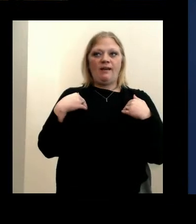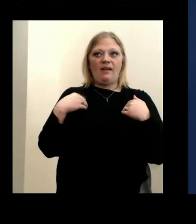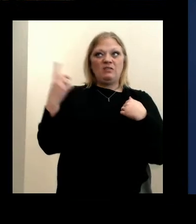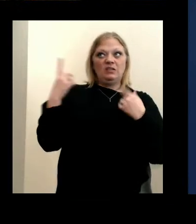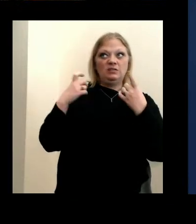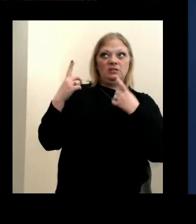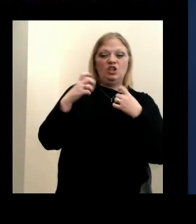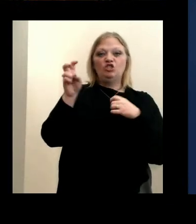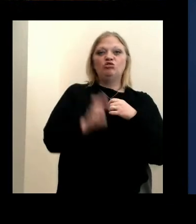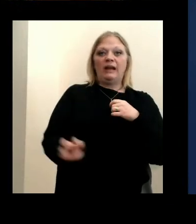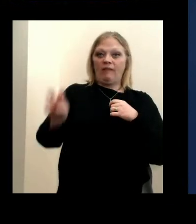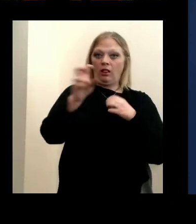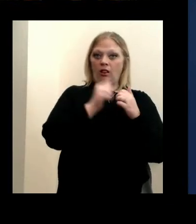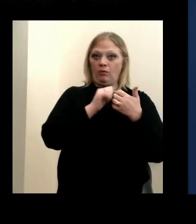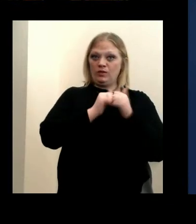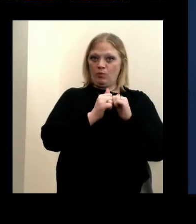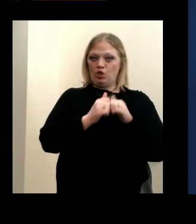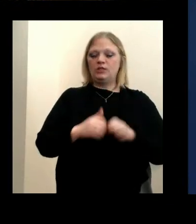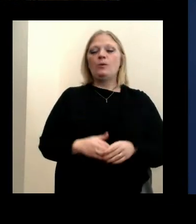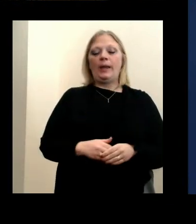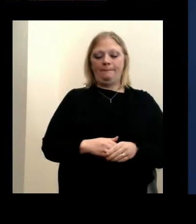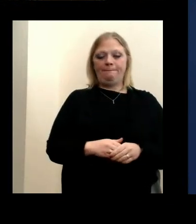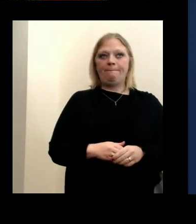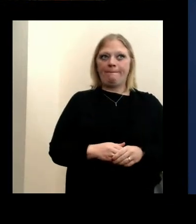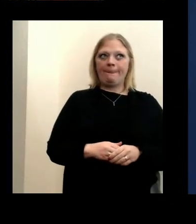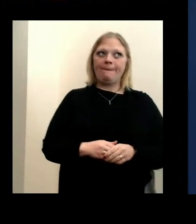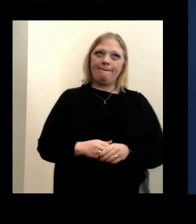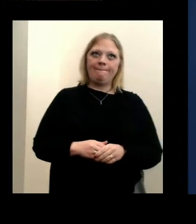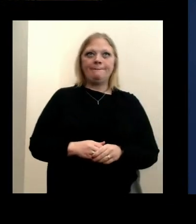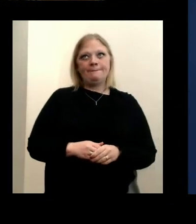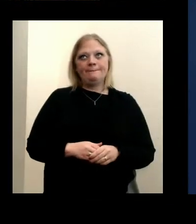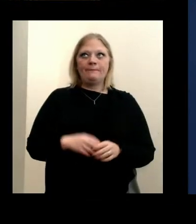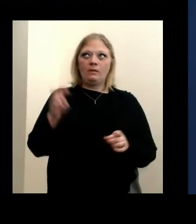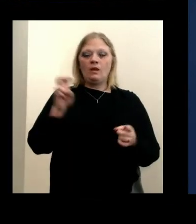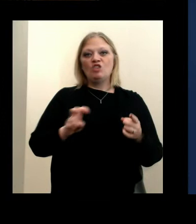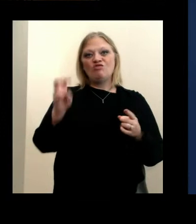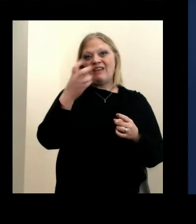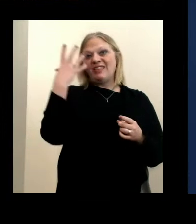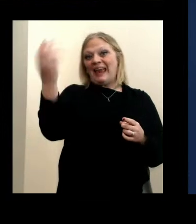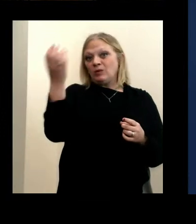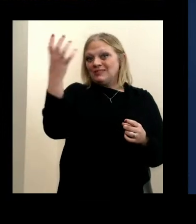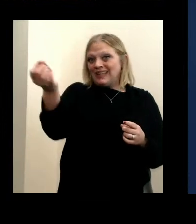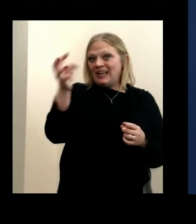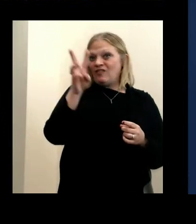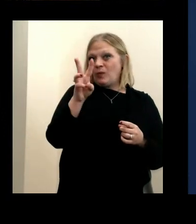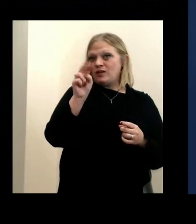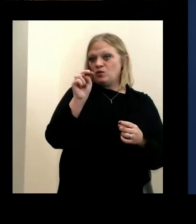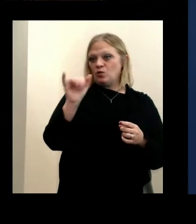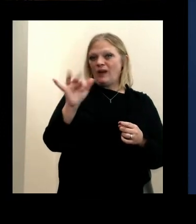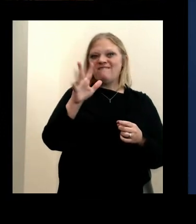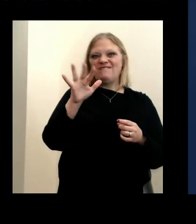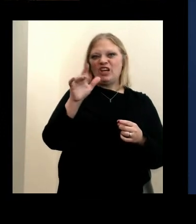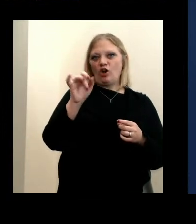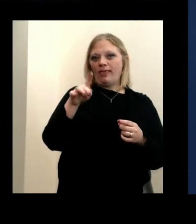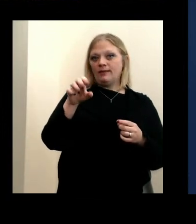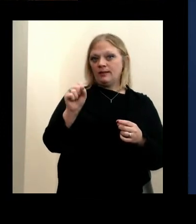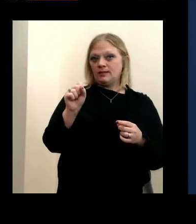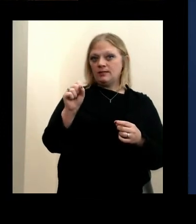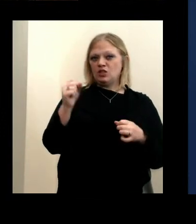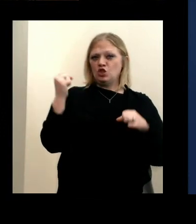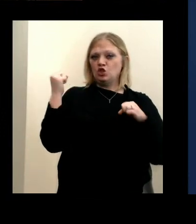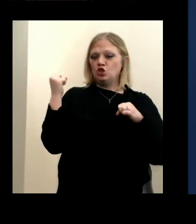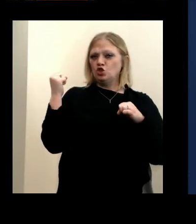sports. And so we are saying is that travel outside of Western New York and the Finger Lakes region is